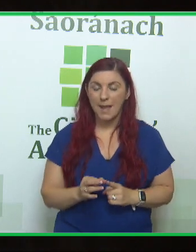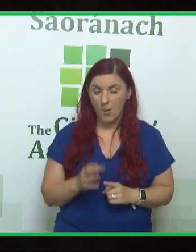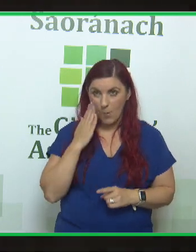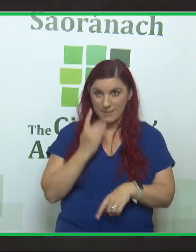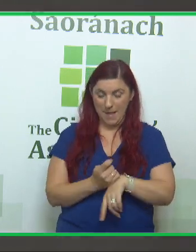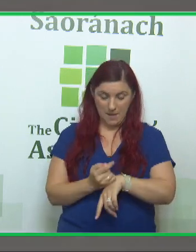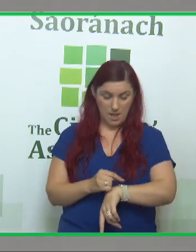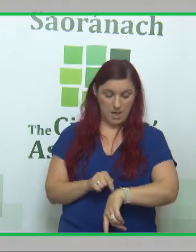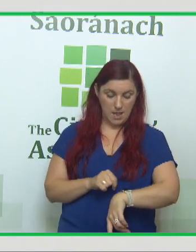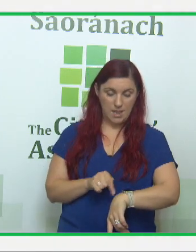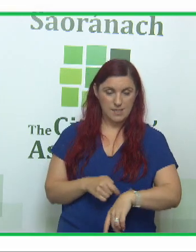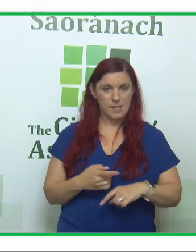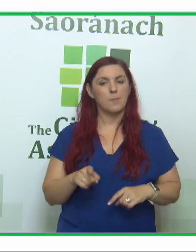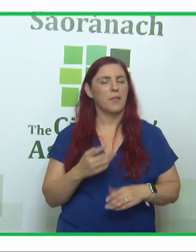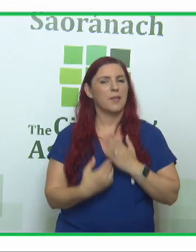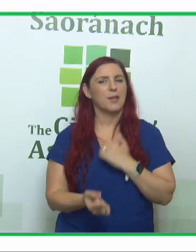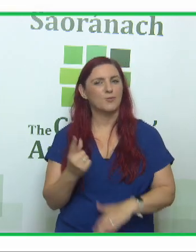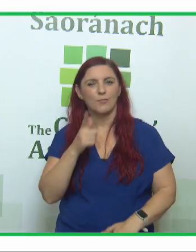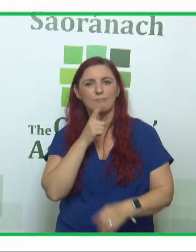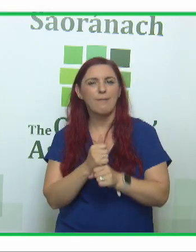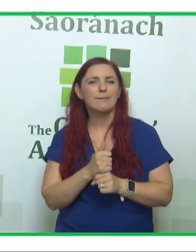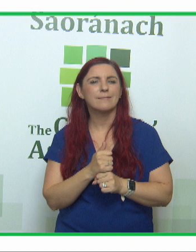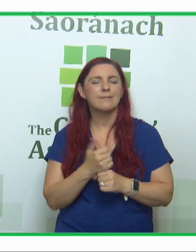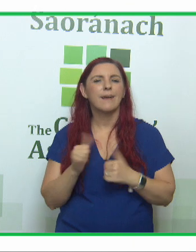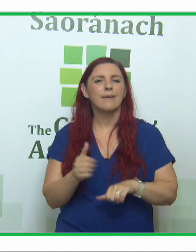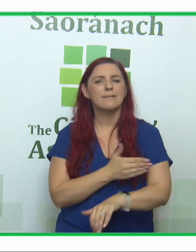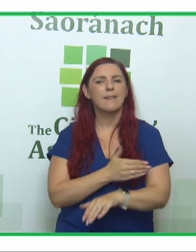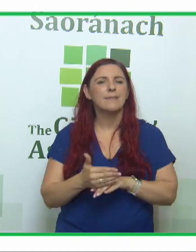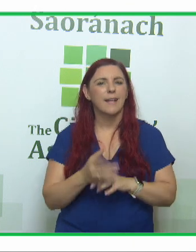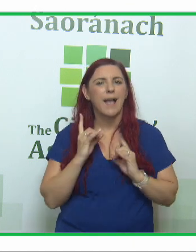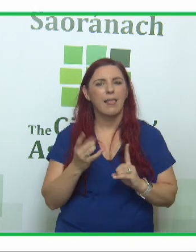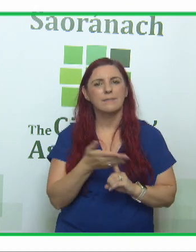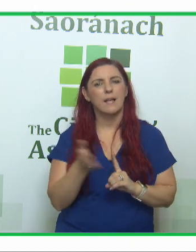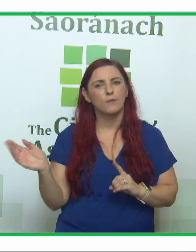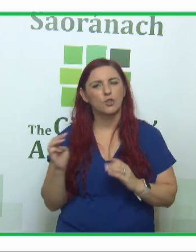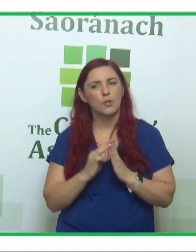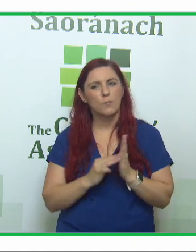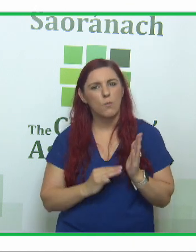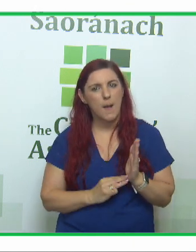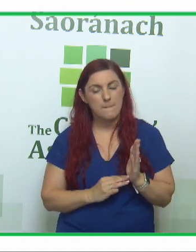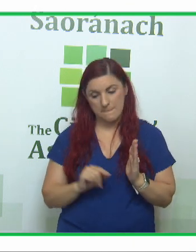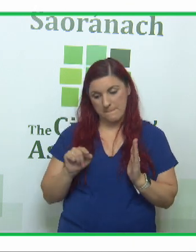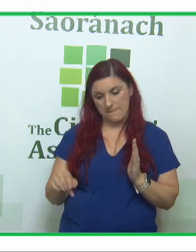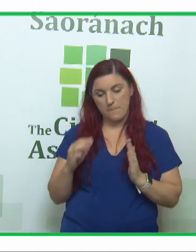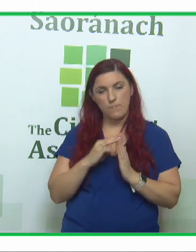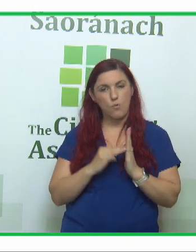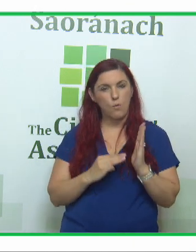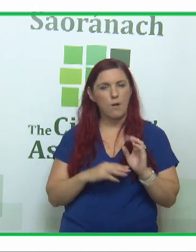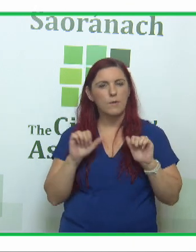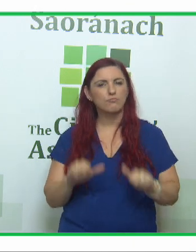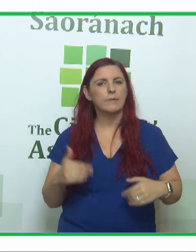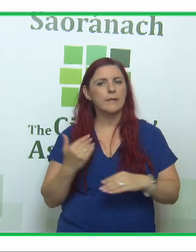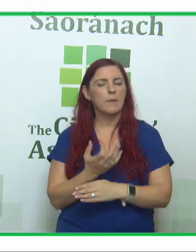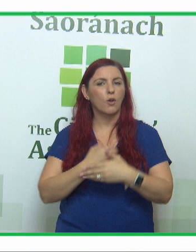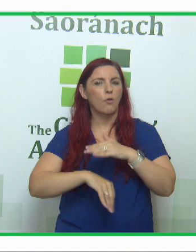time, is the issue about commencing the health diversion programme. So this is a programme that was agreed by